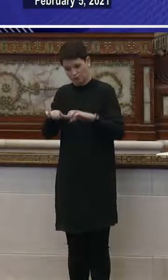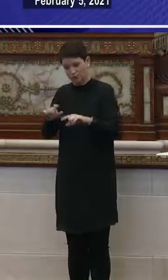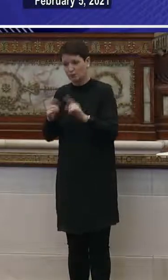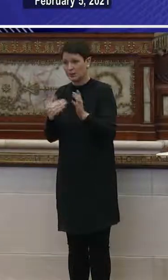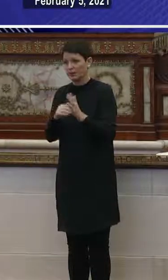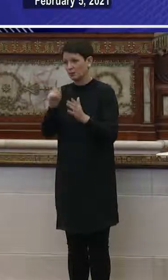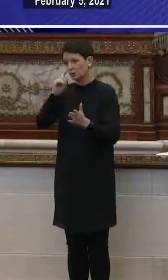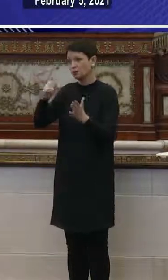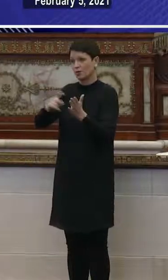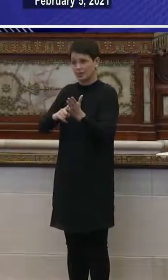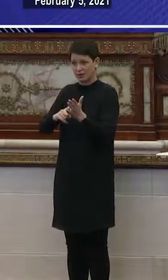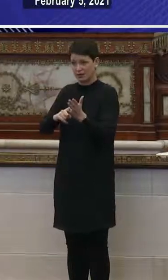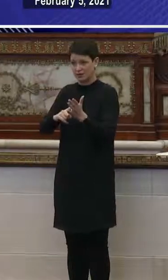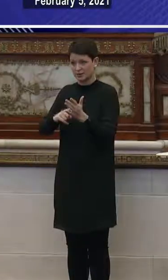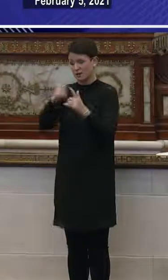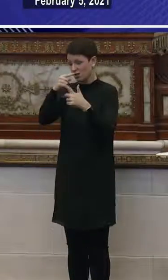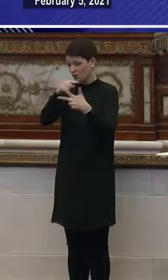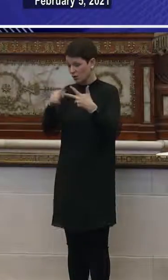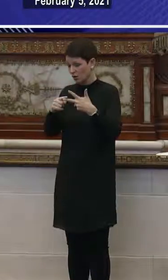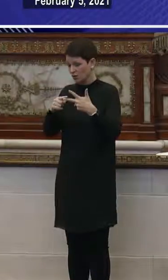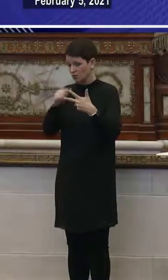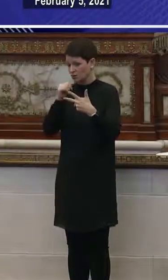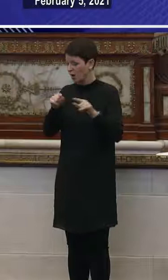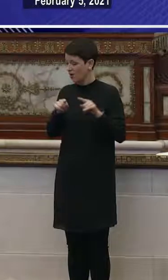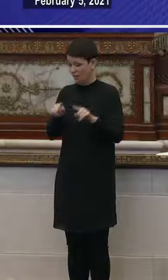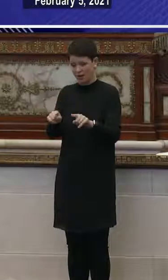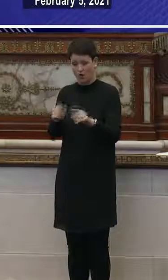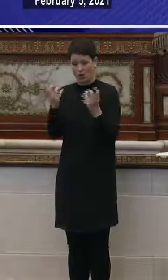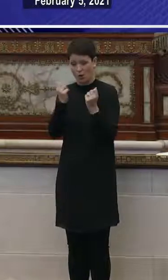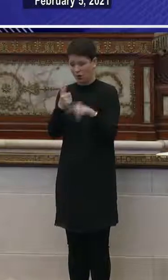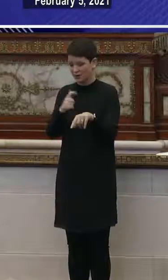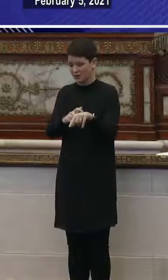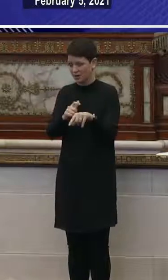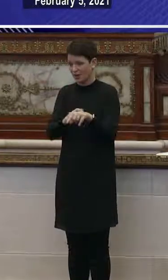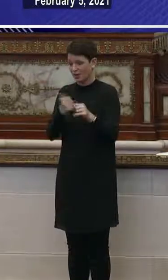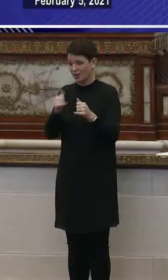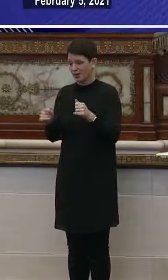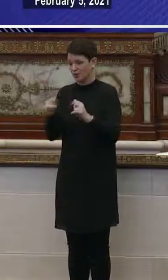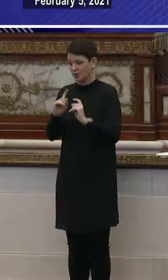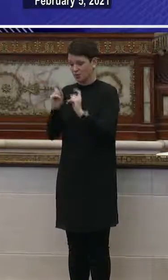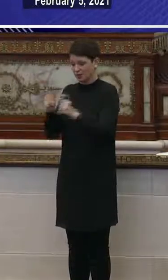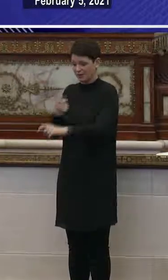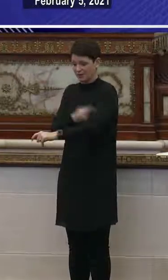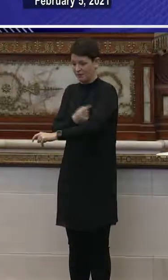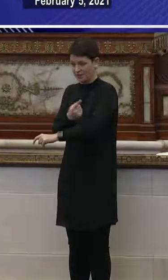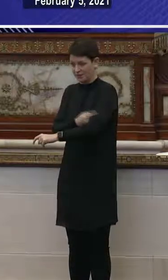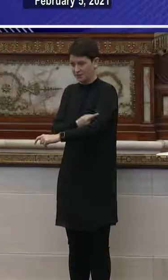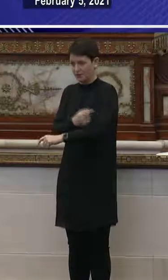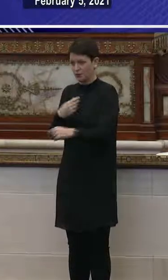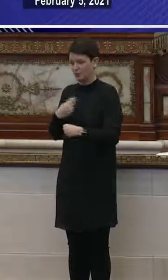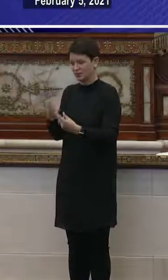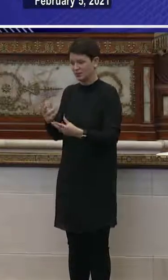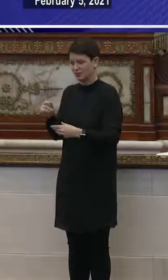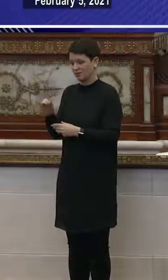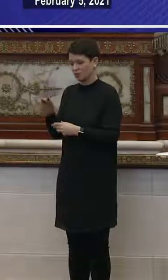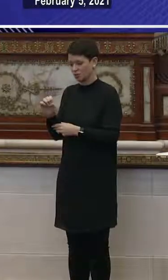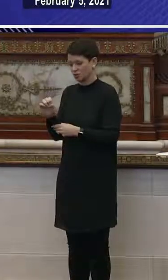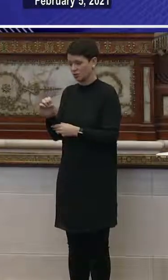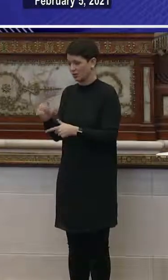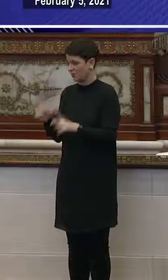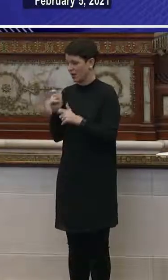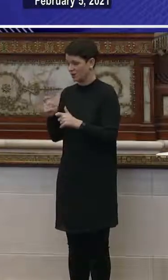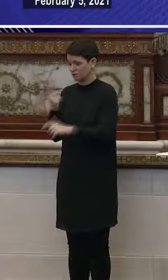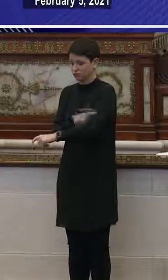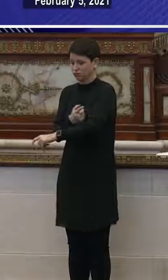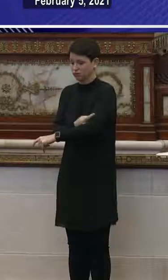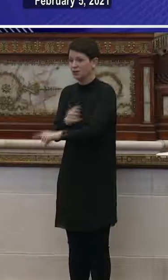also recognize that those objectives are not always in alignment. If we would allow anyone to receive vaccine, we would deliver doses very quickly, but the